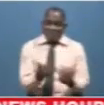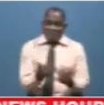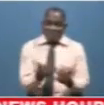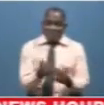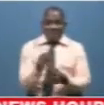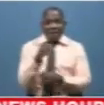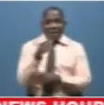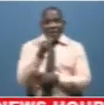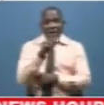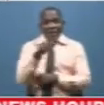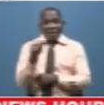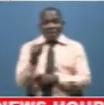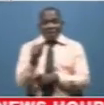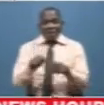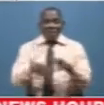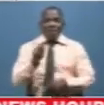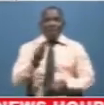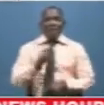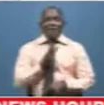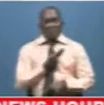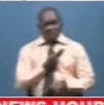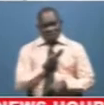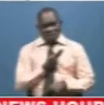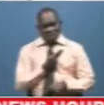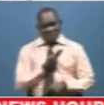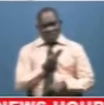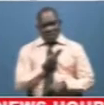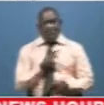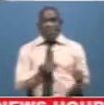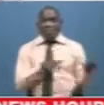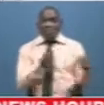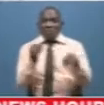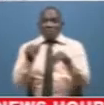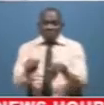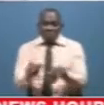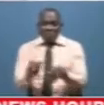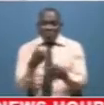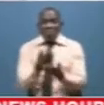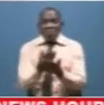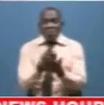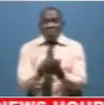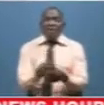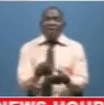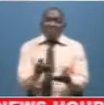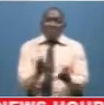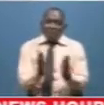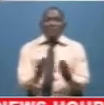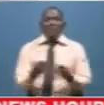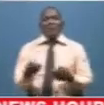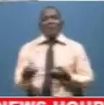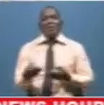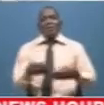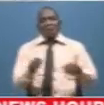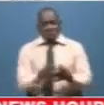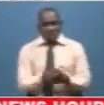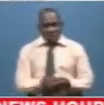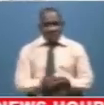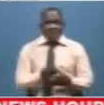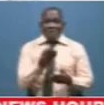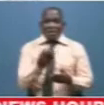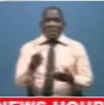Accra Minister Betu Ye. You were sacked 3 months ago. We are here to appeal to party officials for help. Send Betu Ye. Best say your